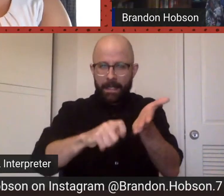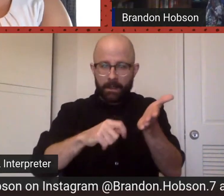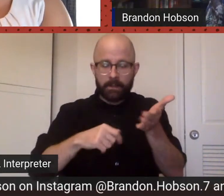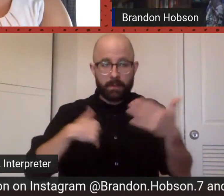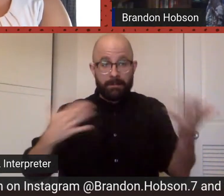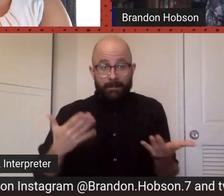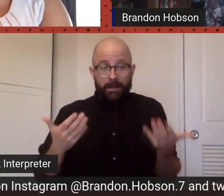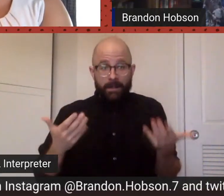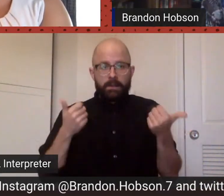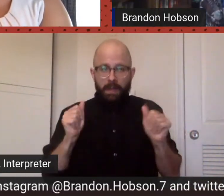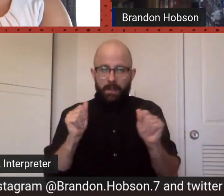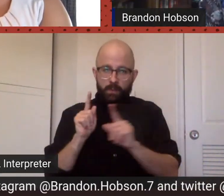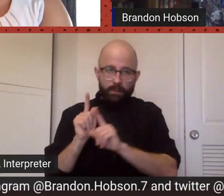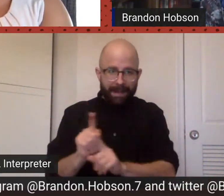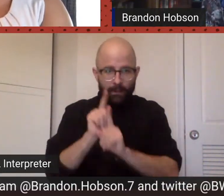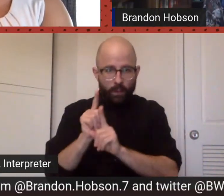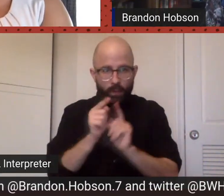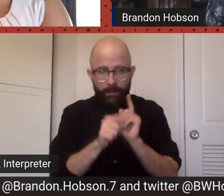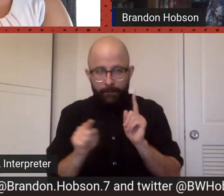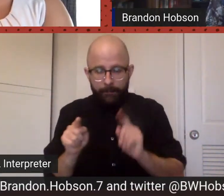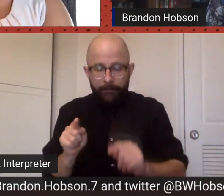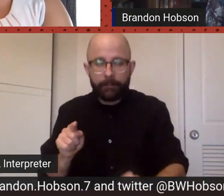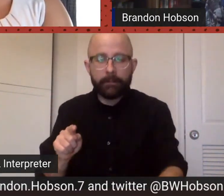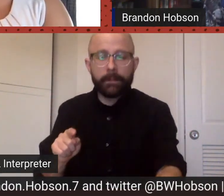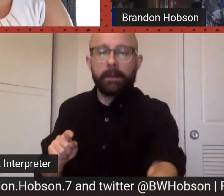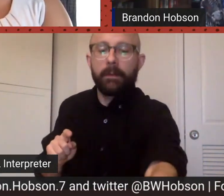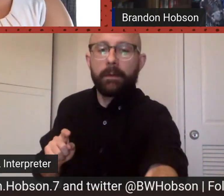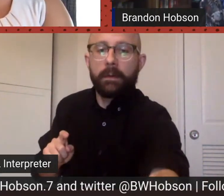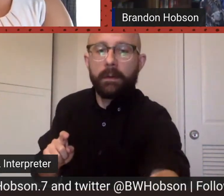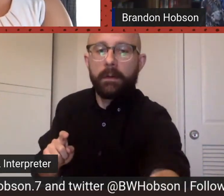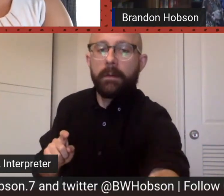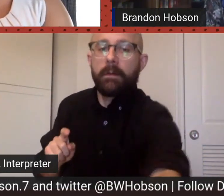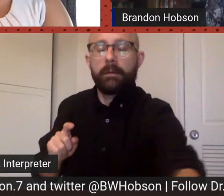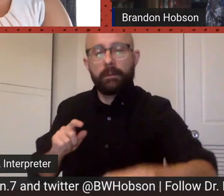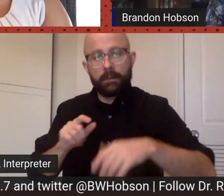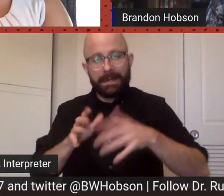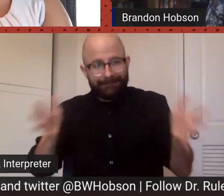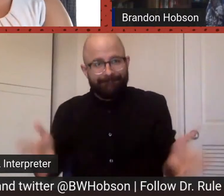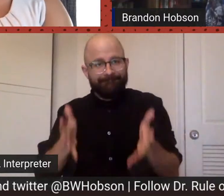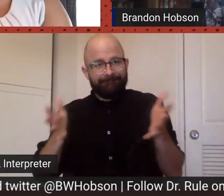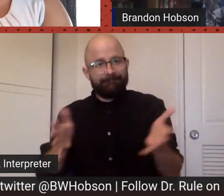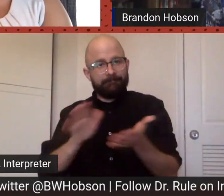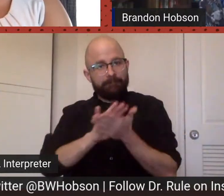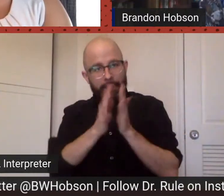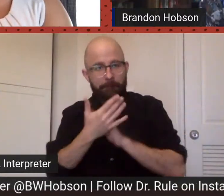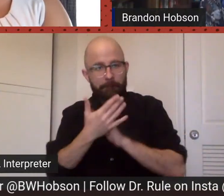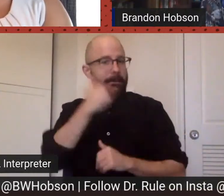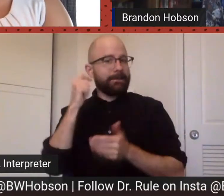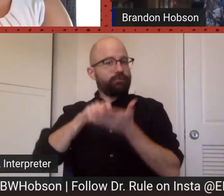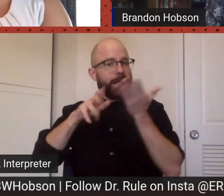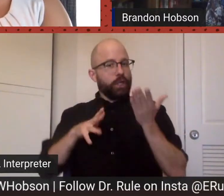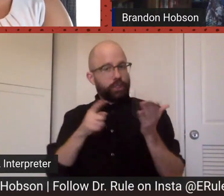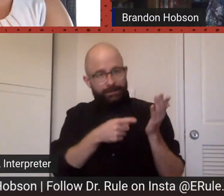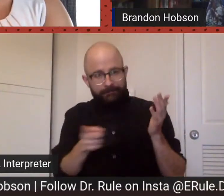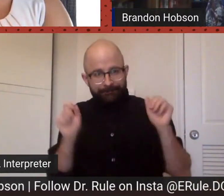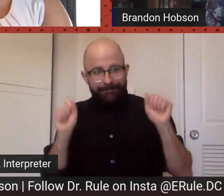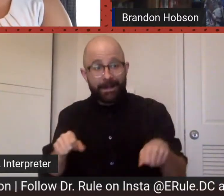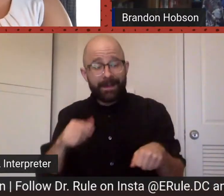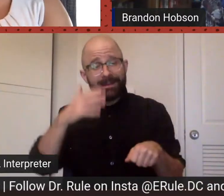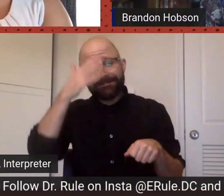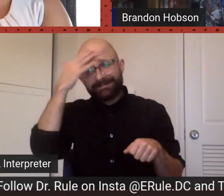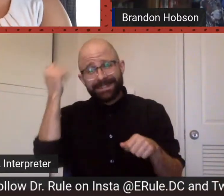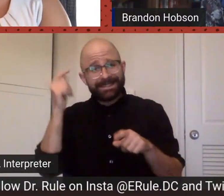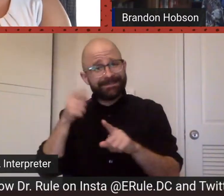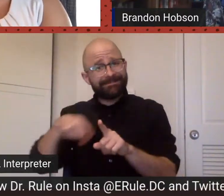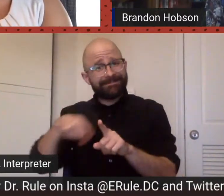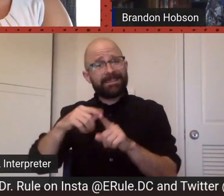them and push them as much as I can, and to be the best writers they can, because they have amazing stories.